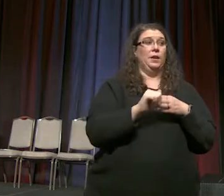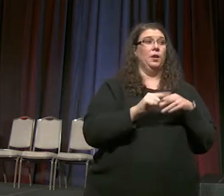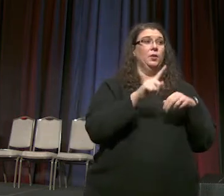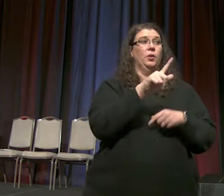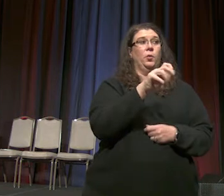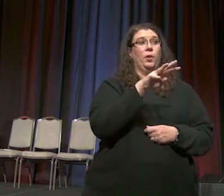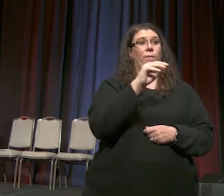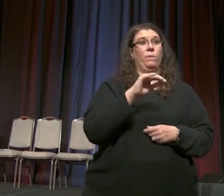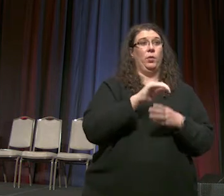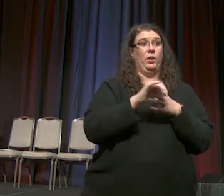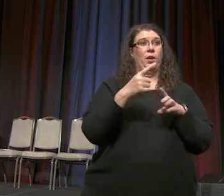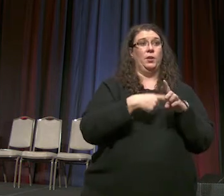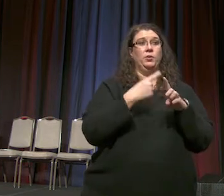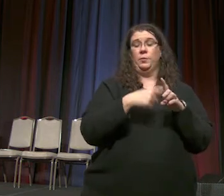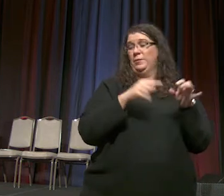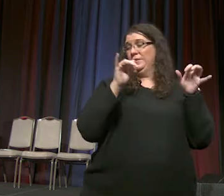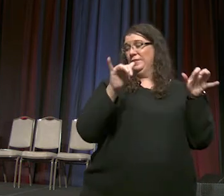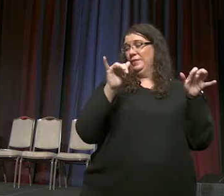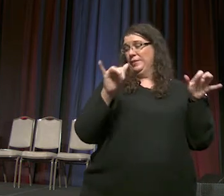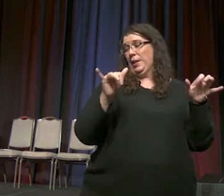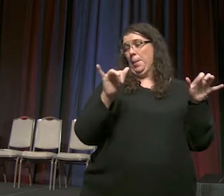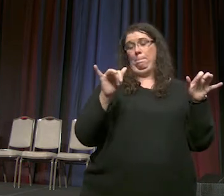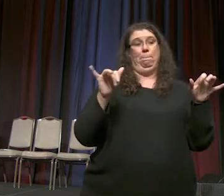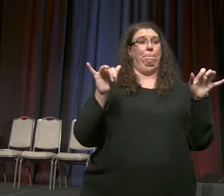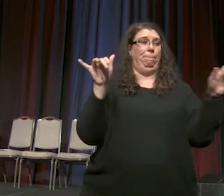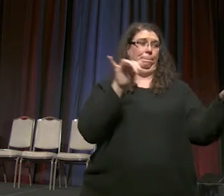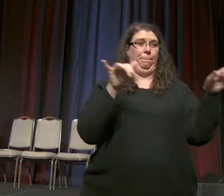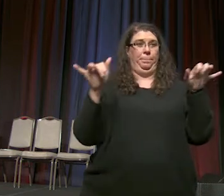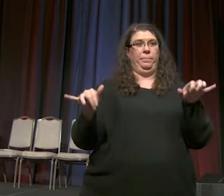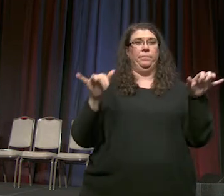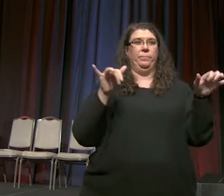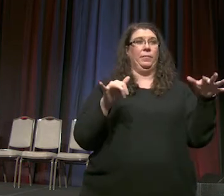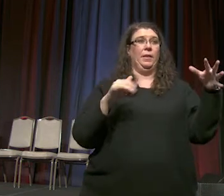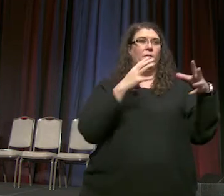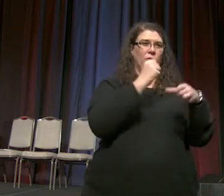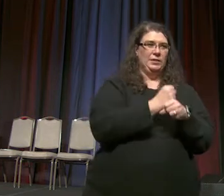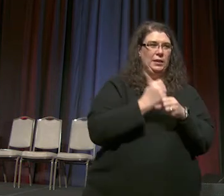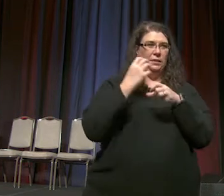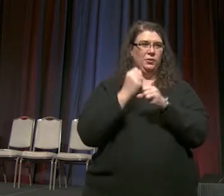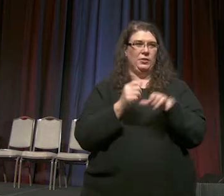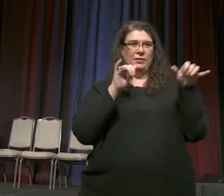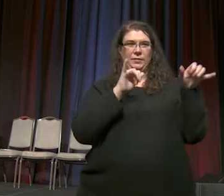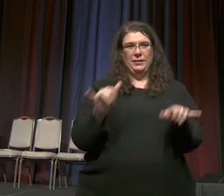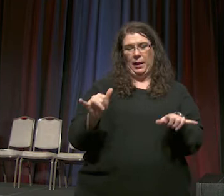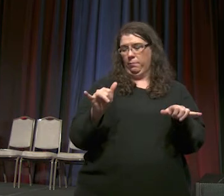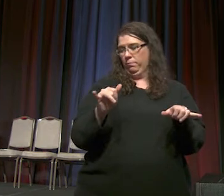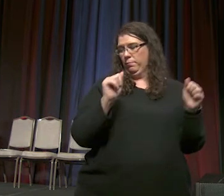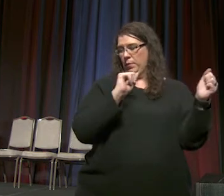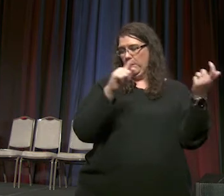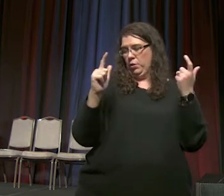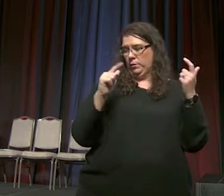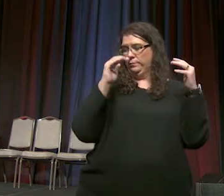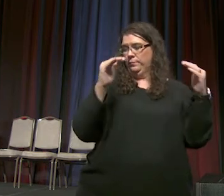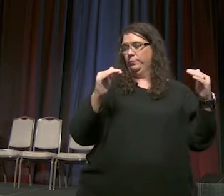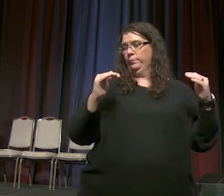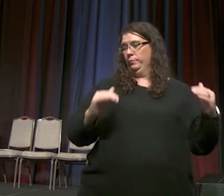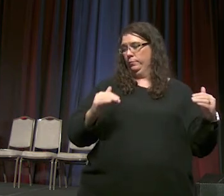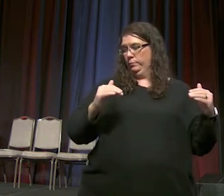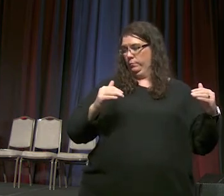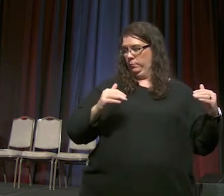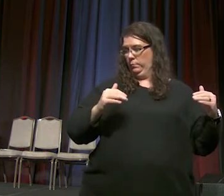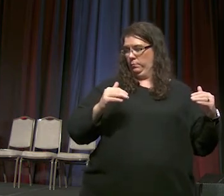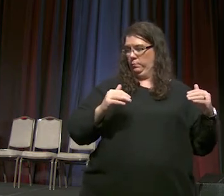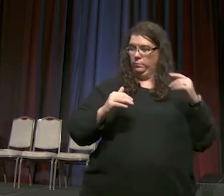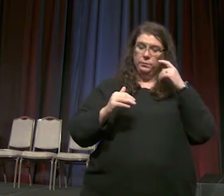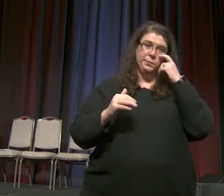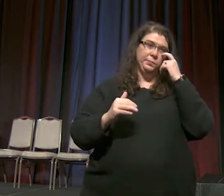$140 a month that I talked about, is the same in both cases. It is received equally by everyone. The next line represents